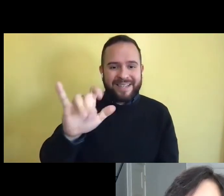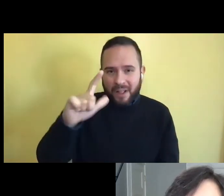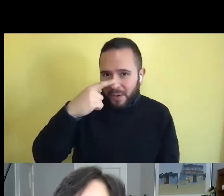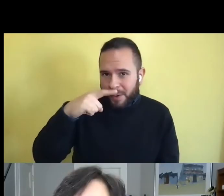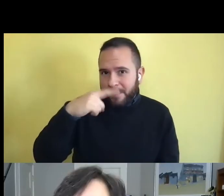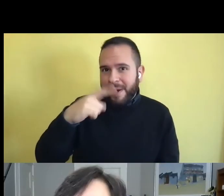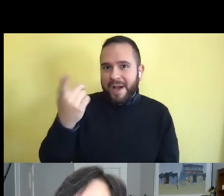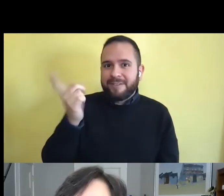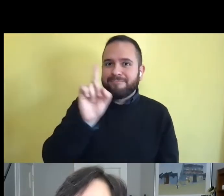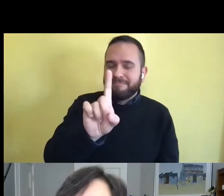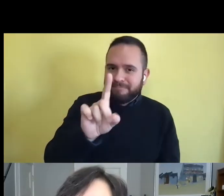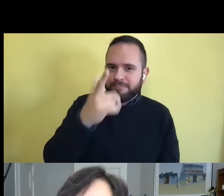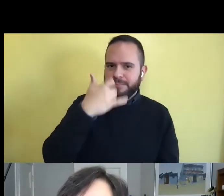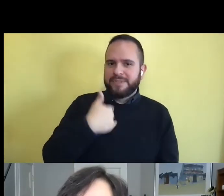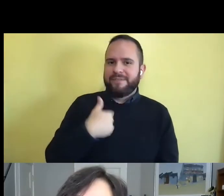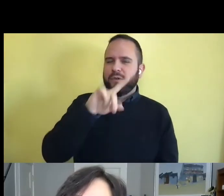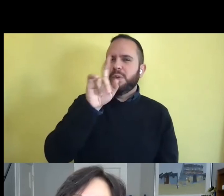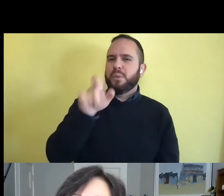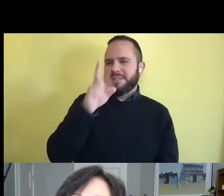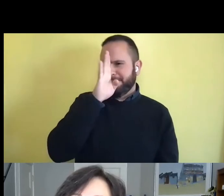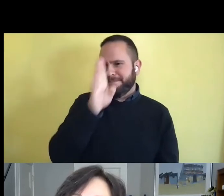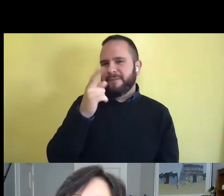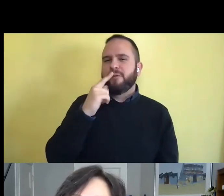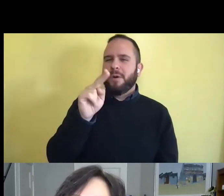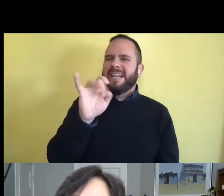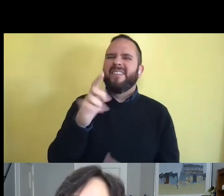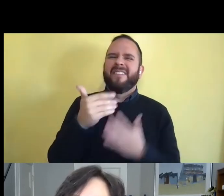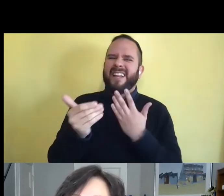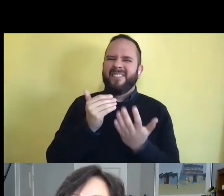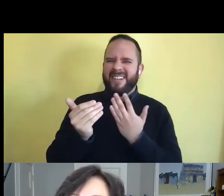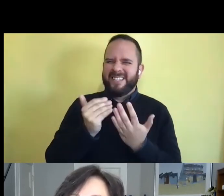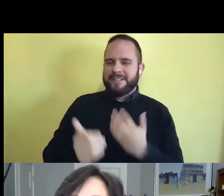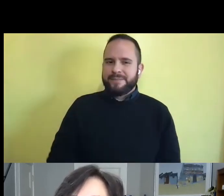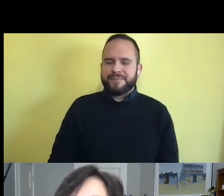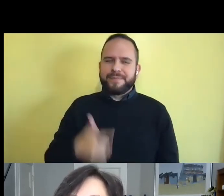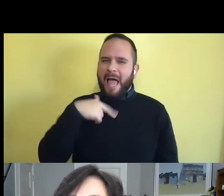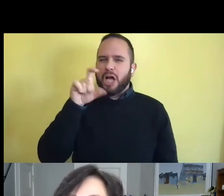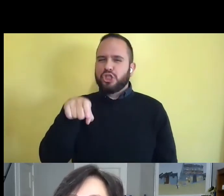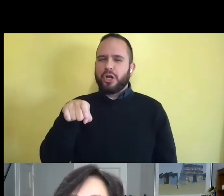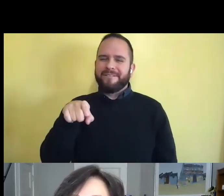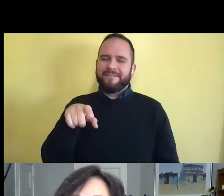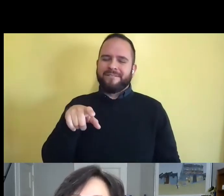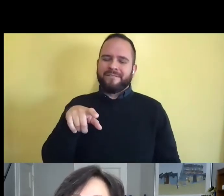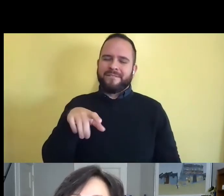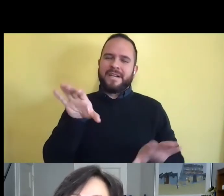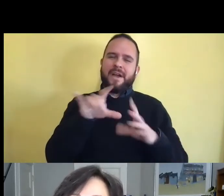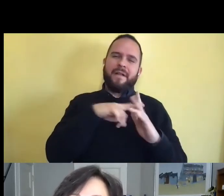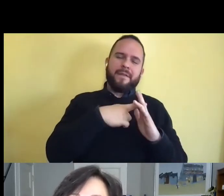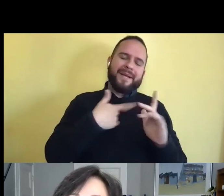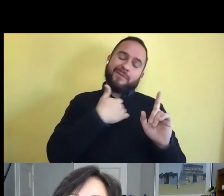was a question I was going to ask Neil anyway. And I should have done it right at the beginning, so I apologize.